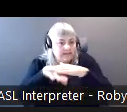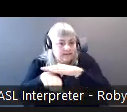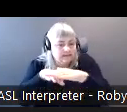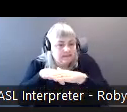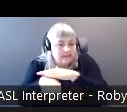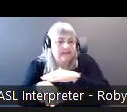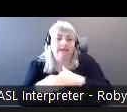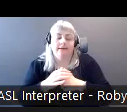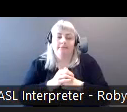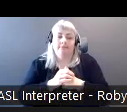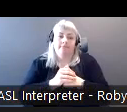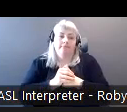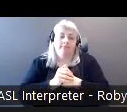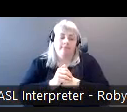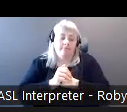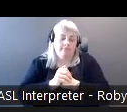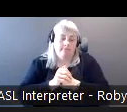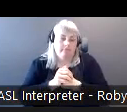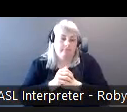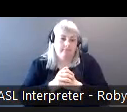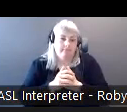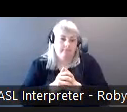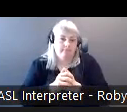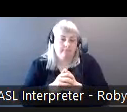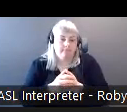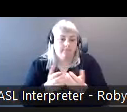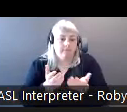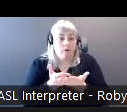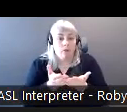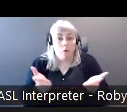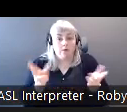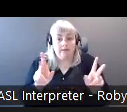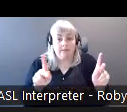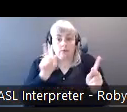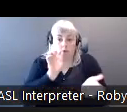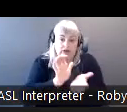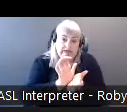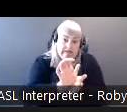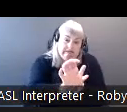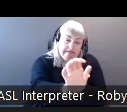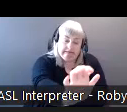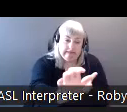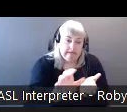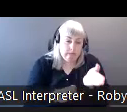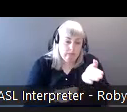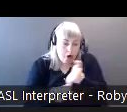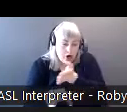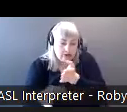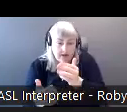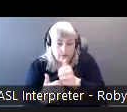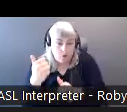thinking about how we center those most pushed into the margins, how we